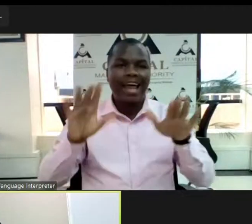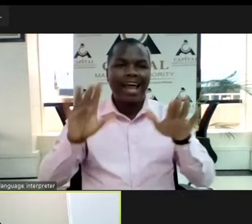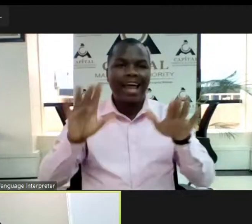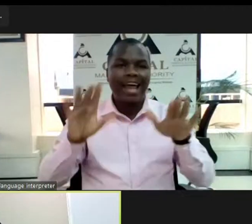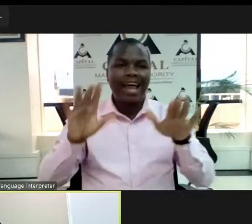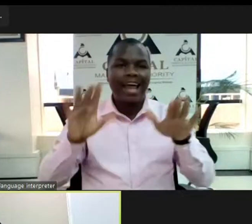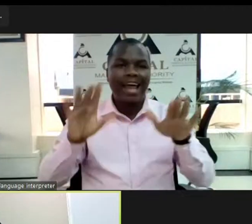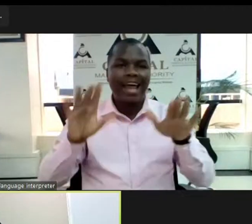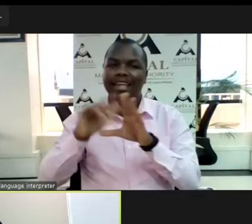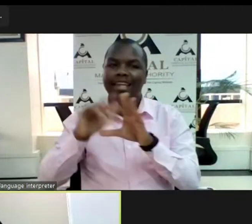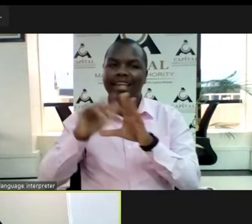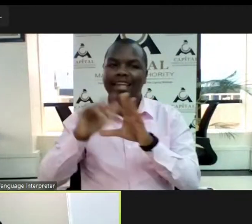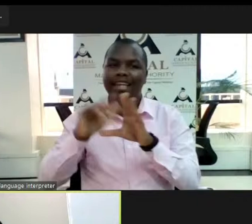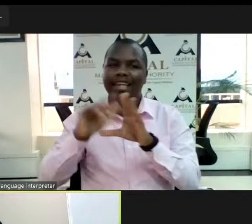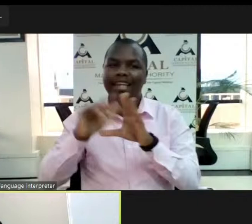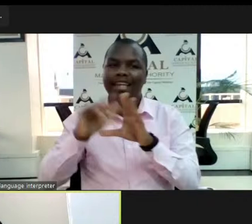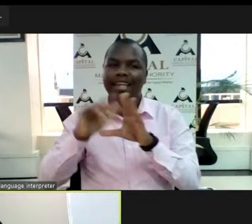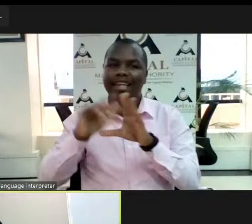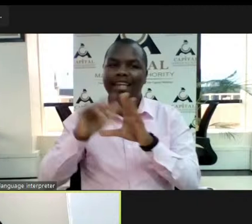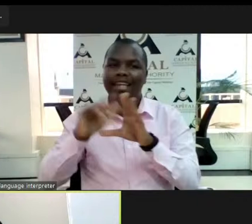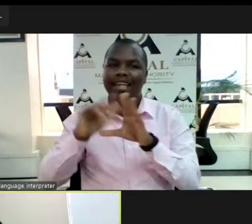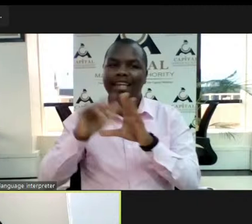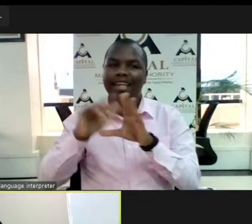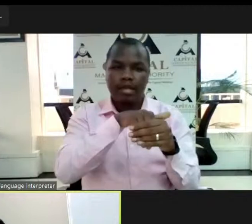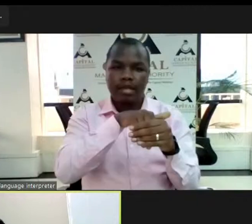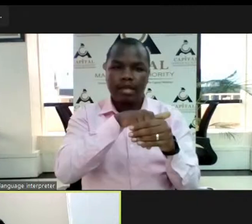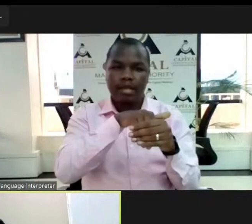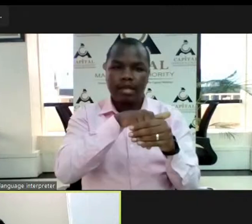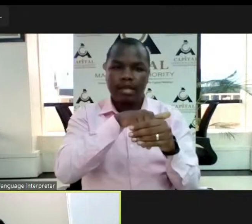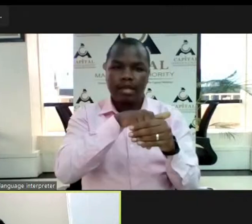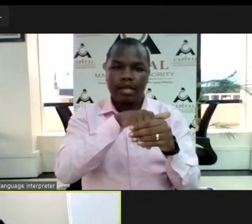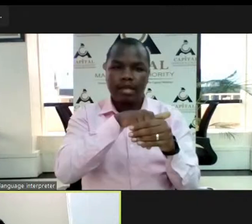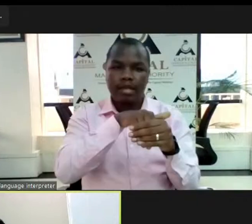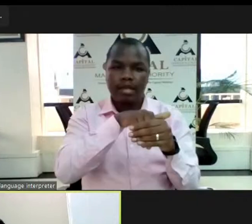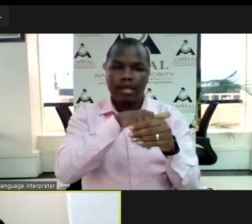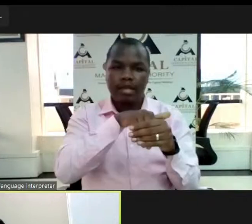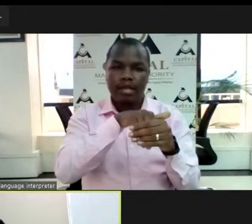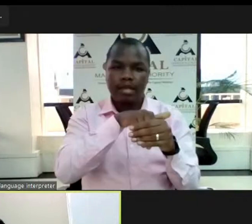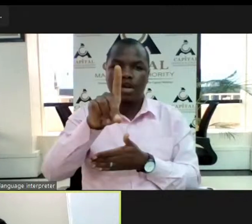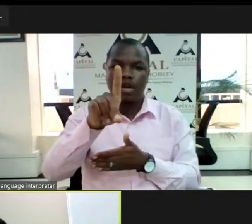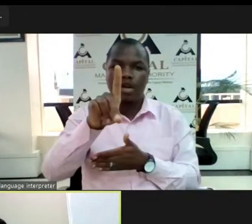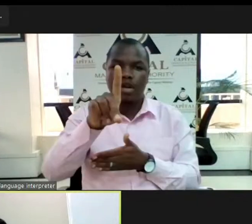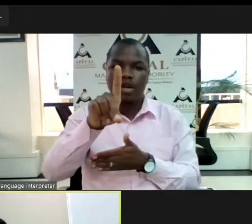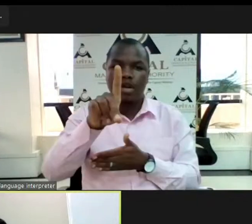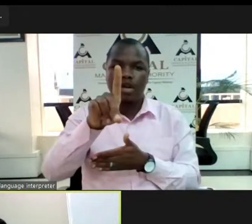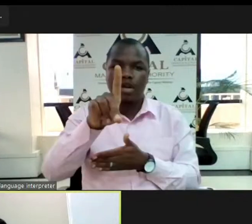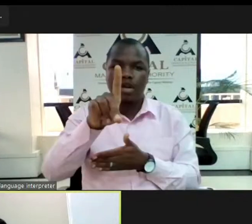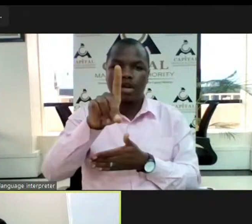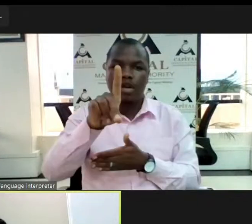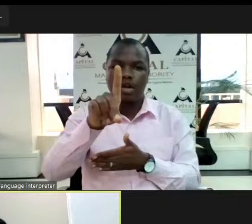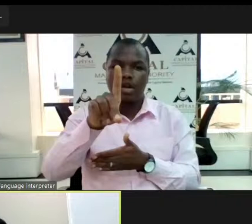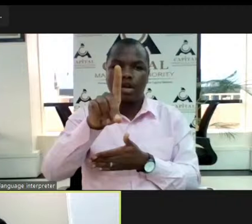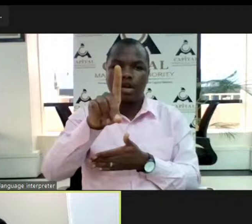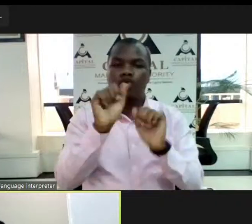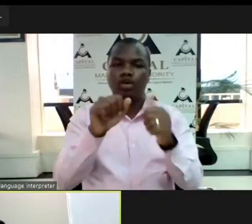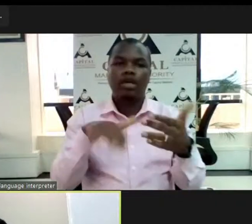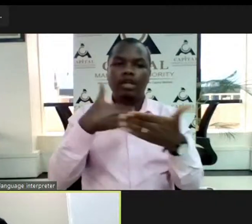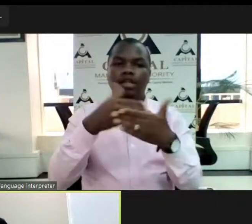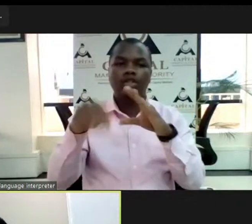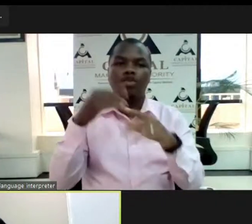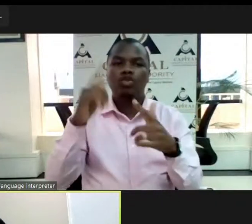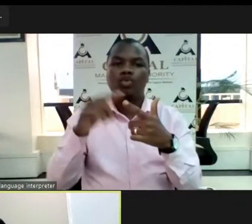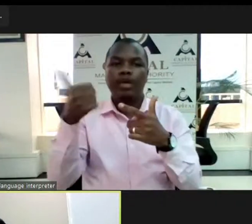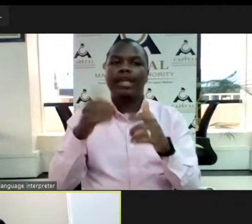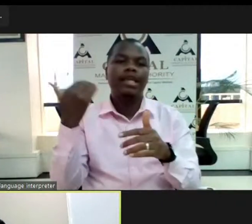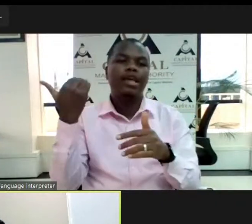not in Kenya to participate in the bond market. And so for anybody who wants to do that, you can reach out to any